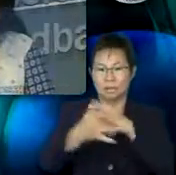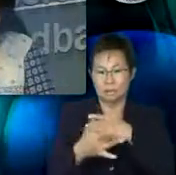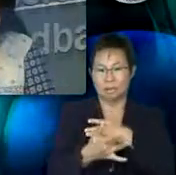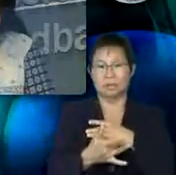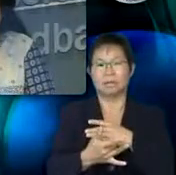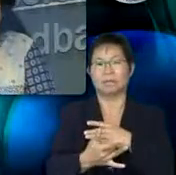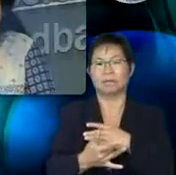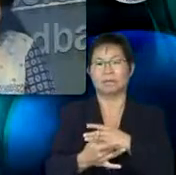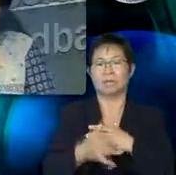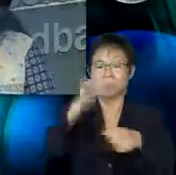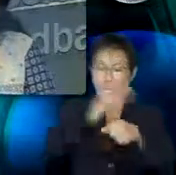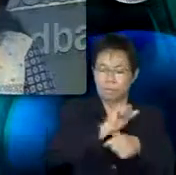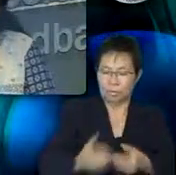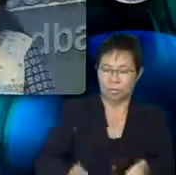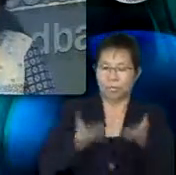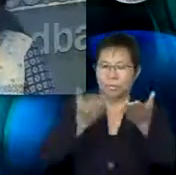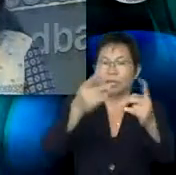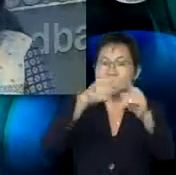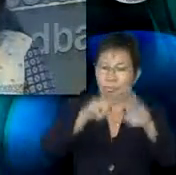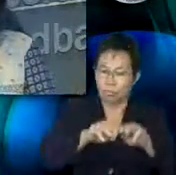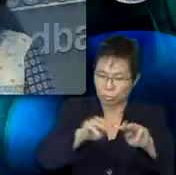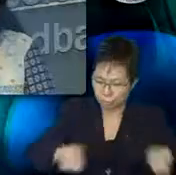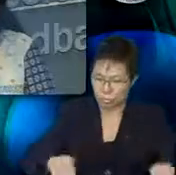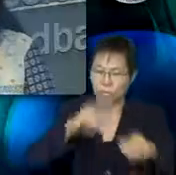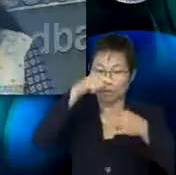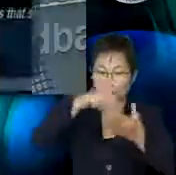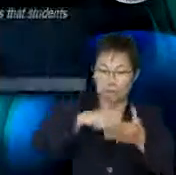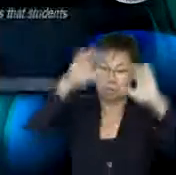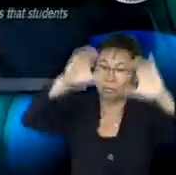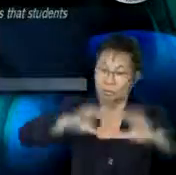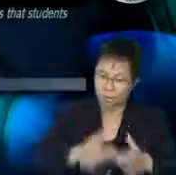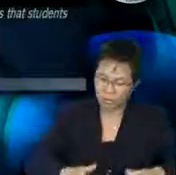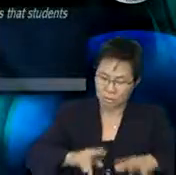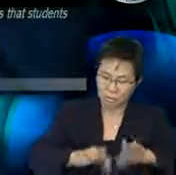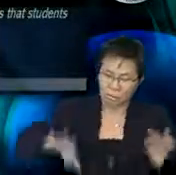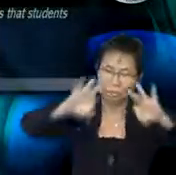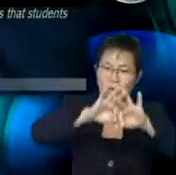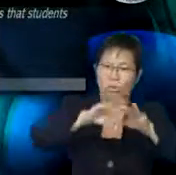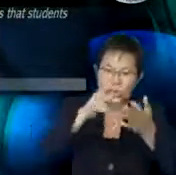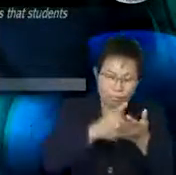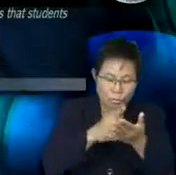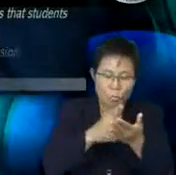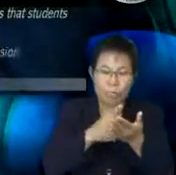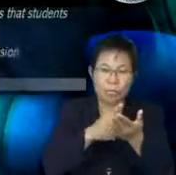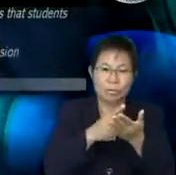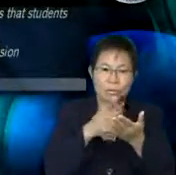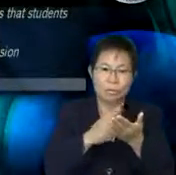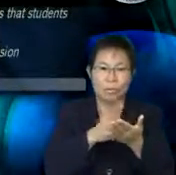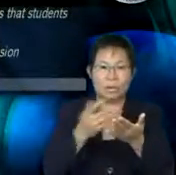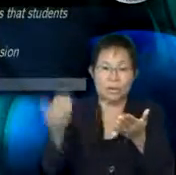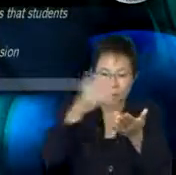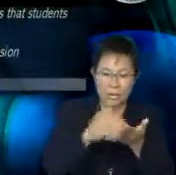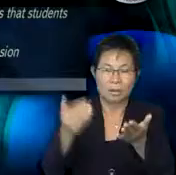he presents to his students. This technique is useful in reviewing words that students already